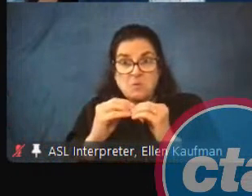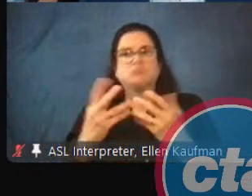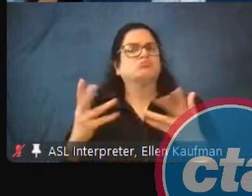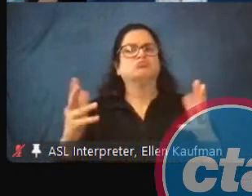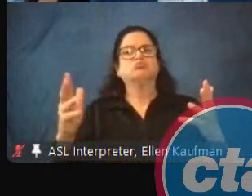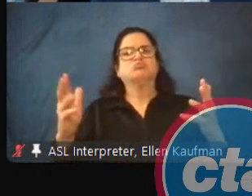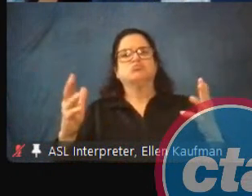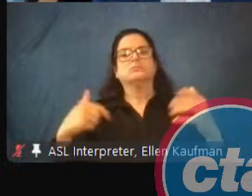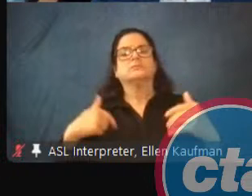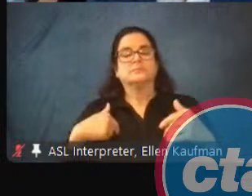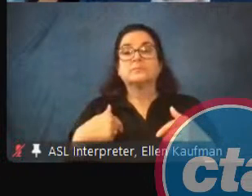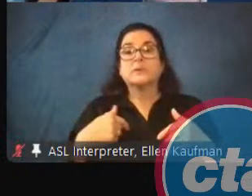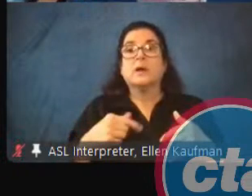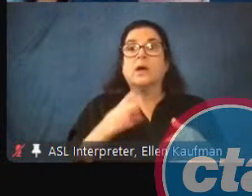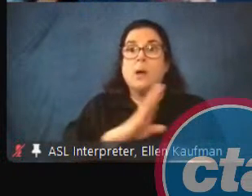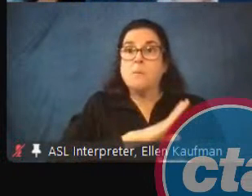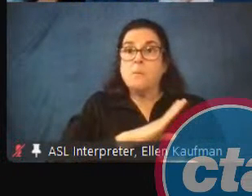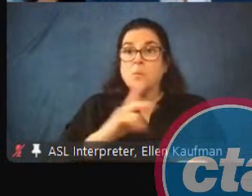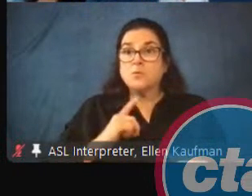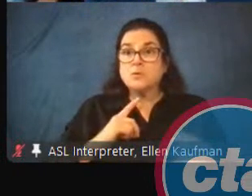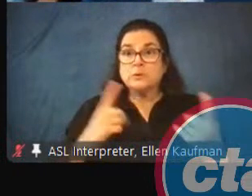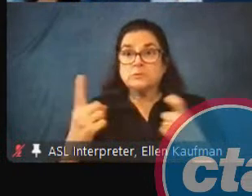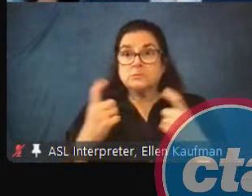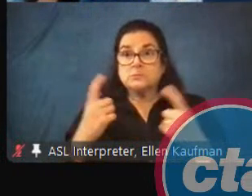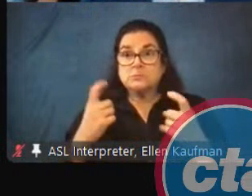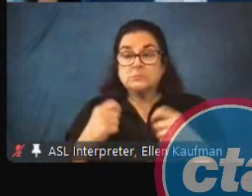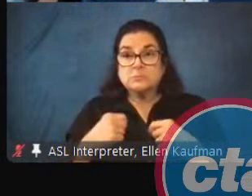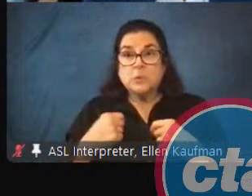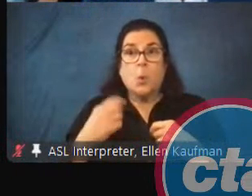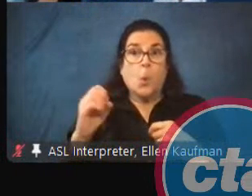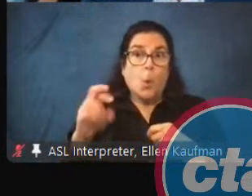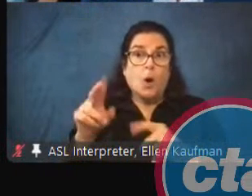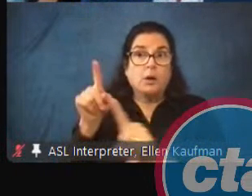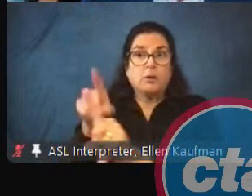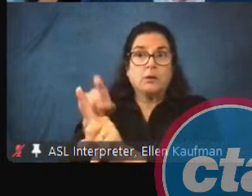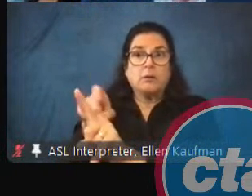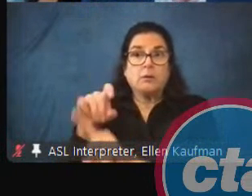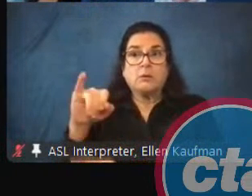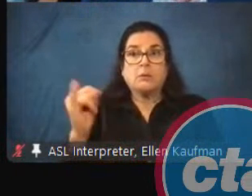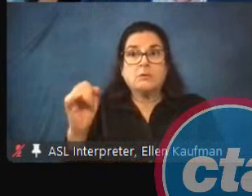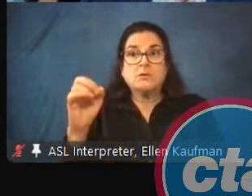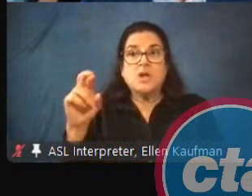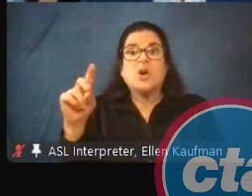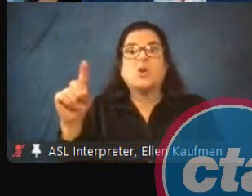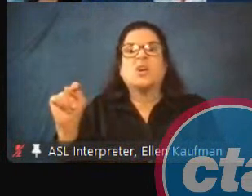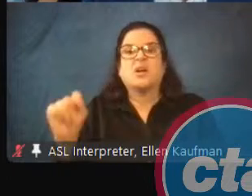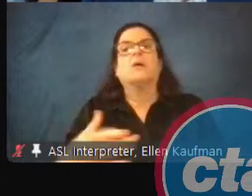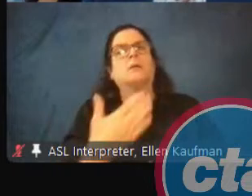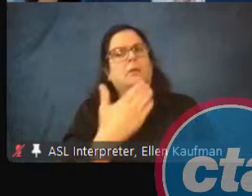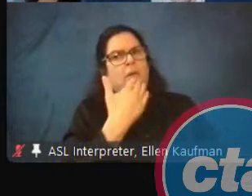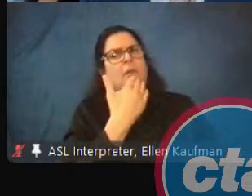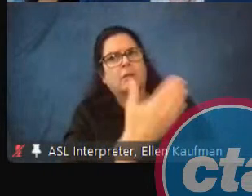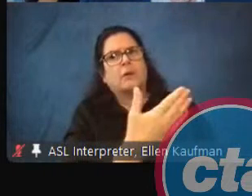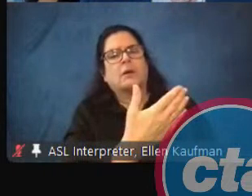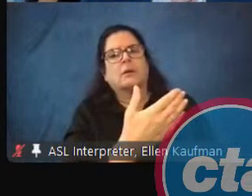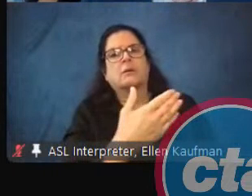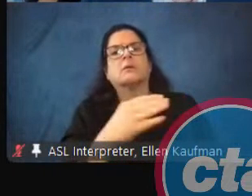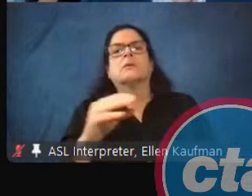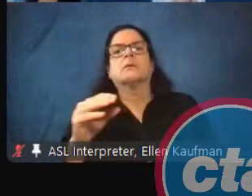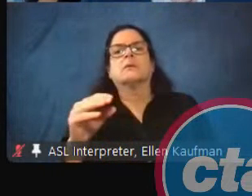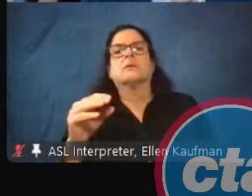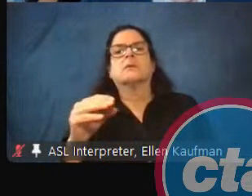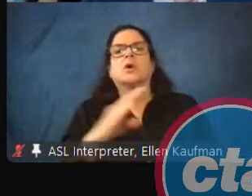questions, directors? You have questions for myself or questions for Jarrett? Yeah, no, thank you. I really appreciated the overall report and